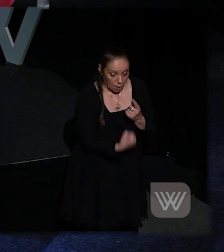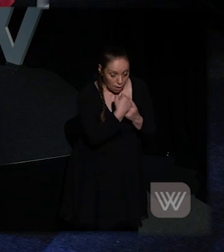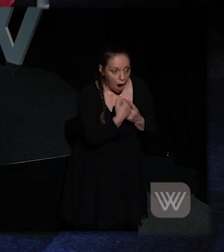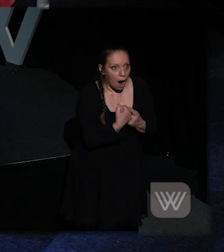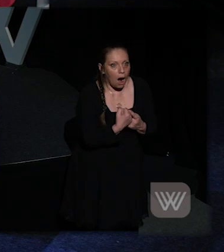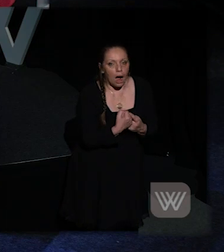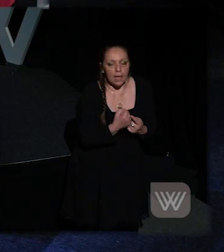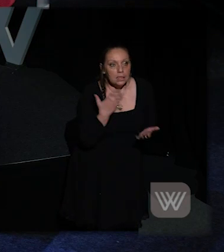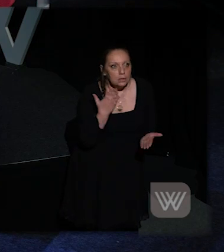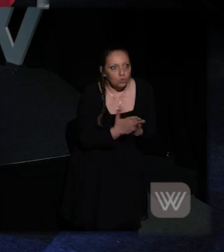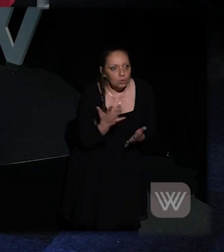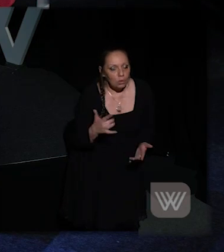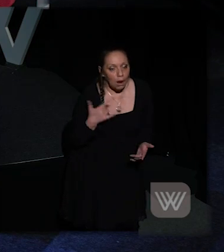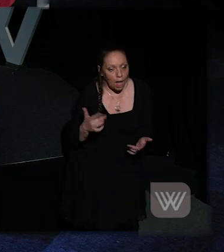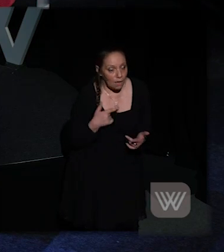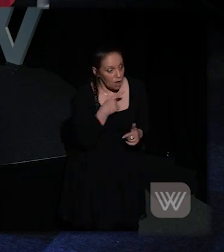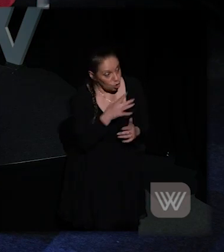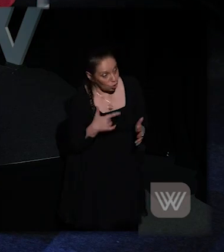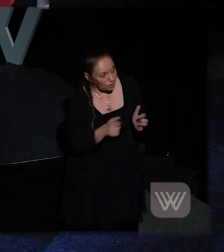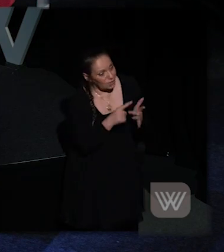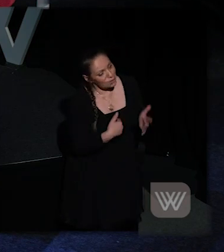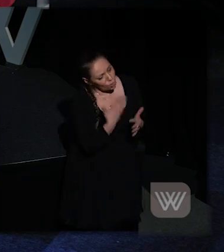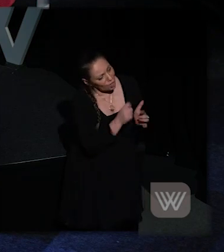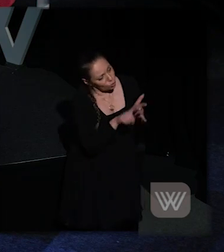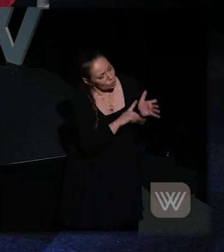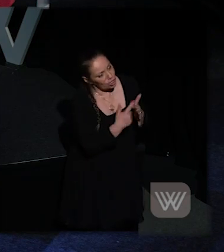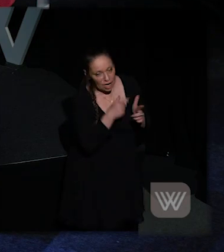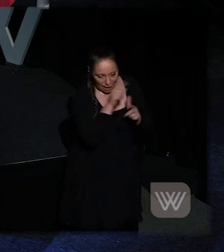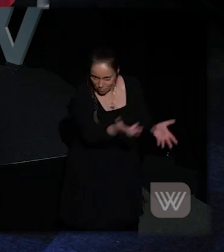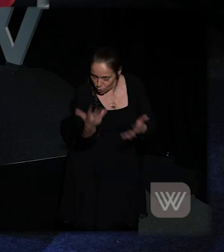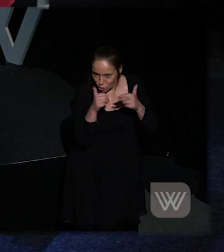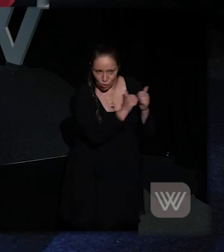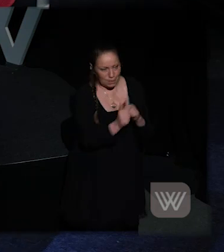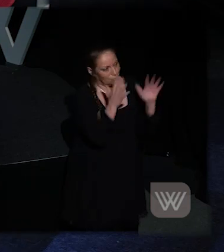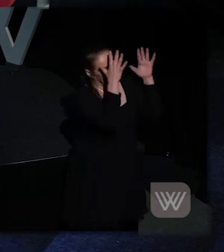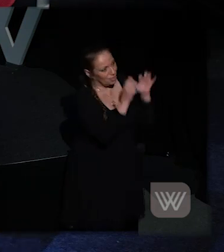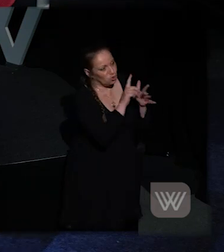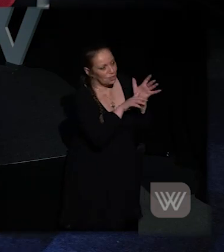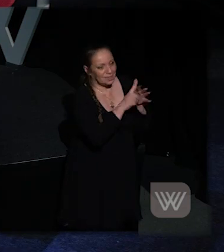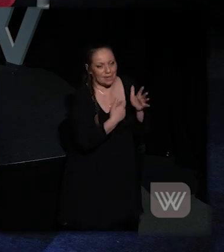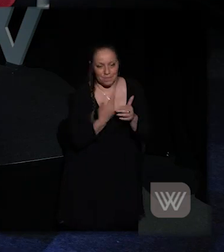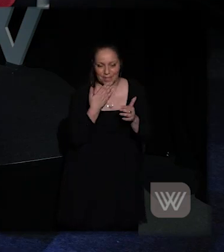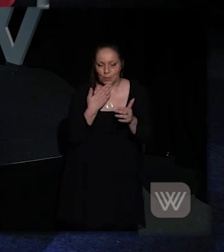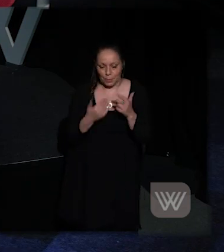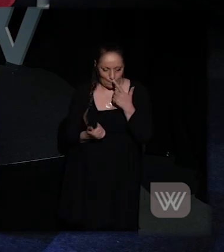real and you lived it. So thank you, Ginger. Thank you. Can everyone join me in putting their hands together for Ginger? Thank you, Jamila.